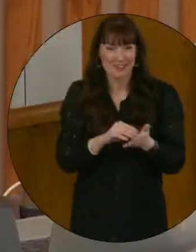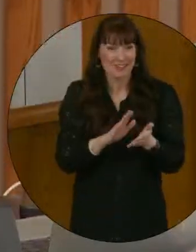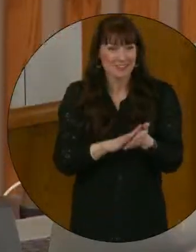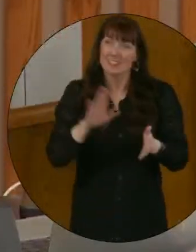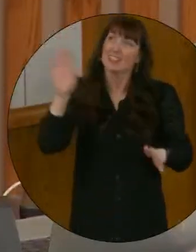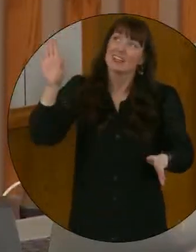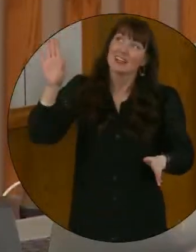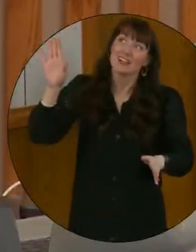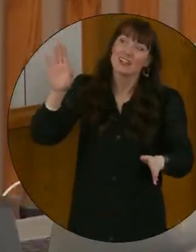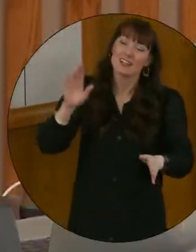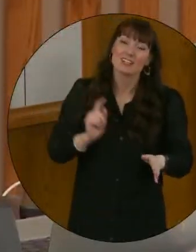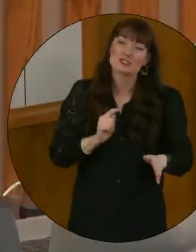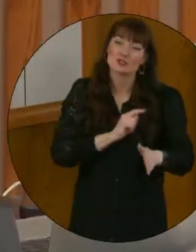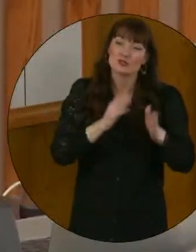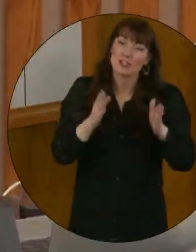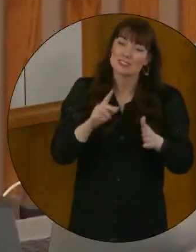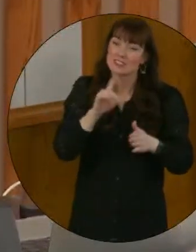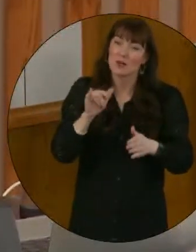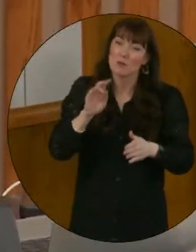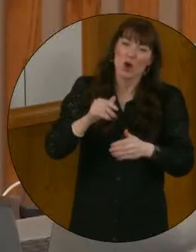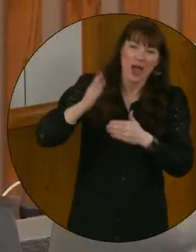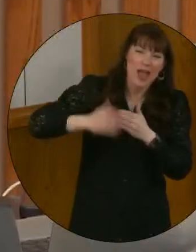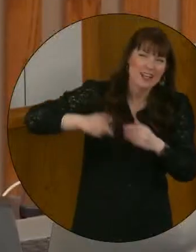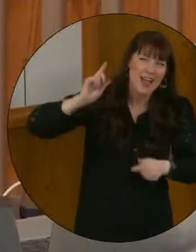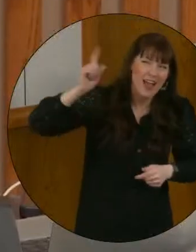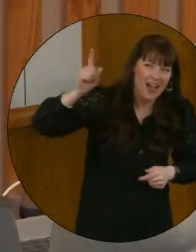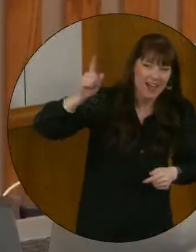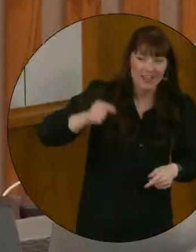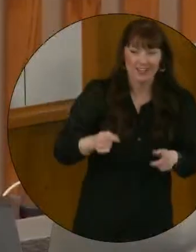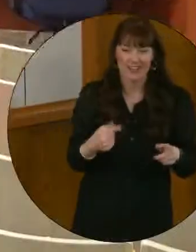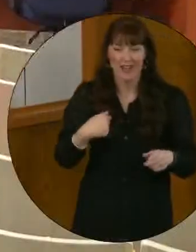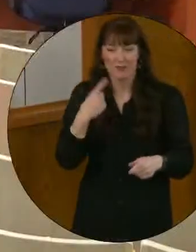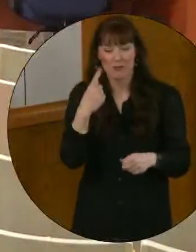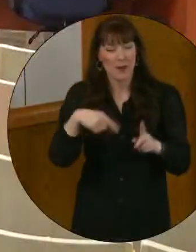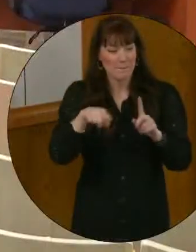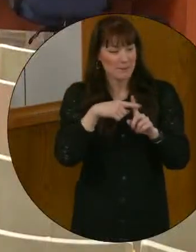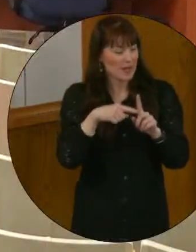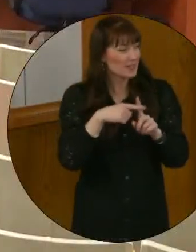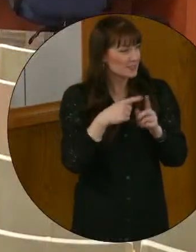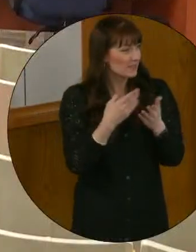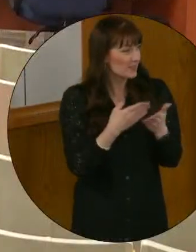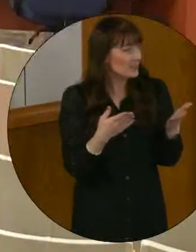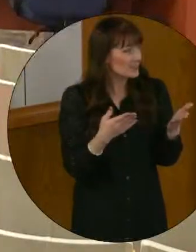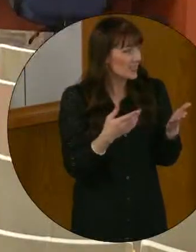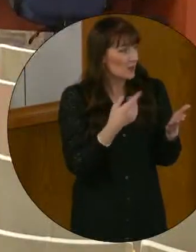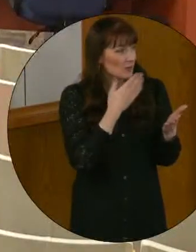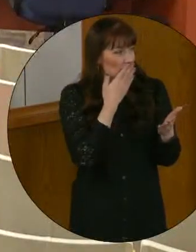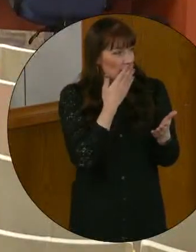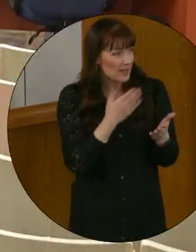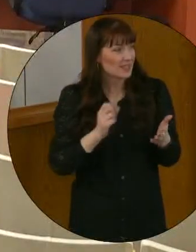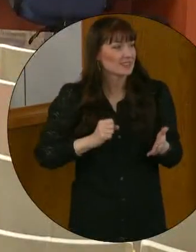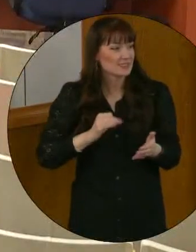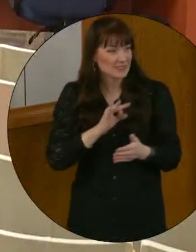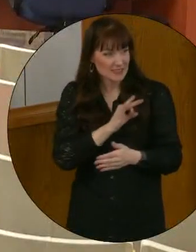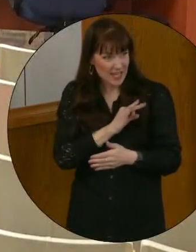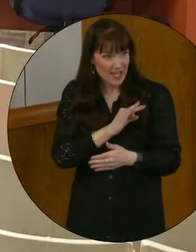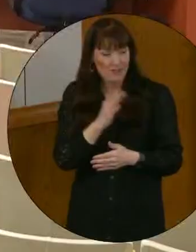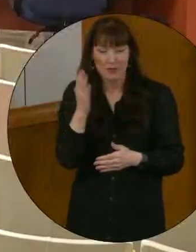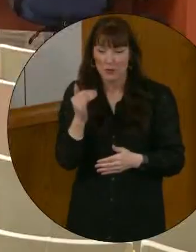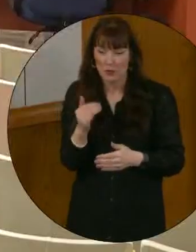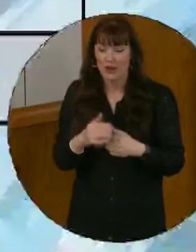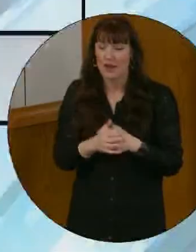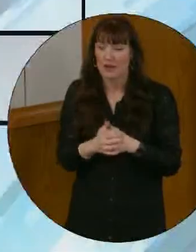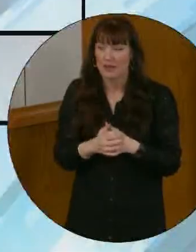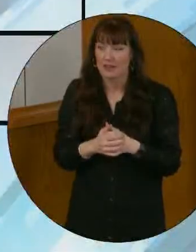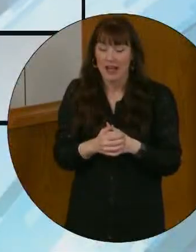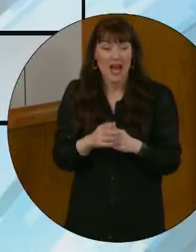Trustee Zamora, bring us home. I just had more positive things to say. I really want to thank the staff, just because I did end up